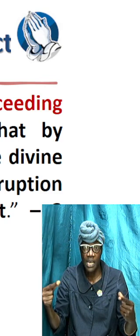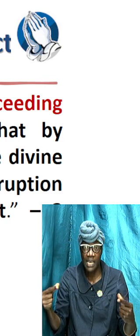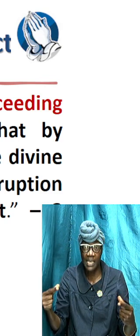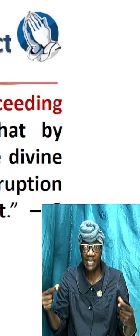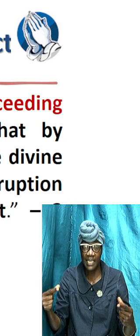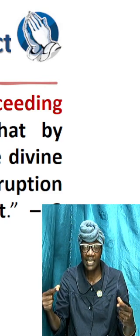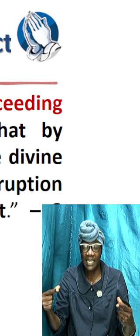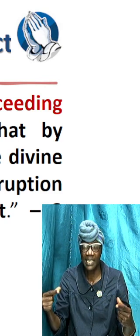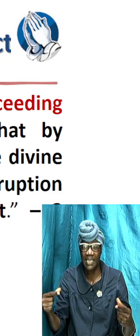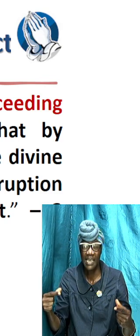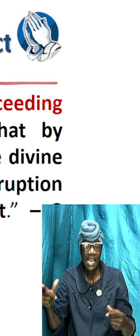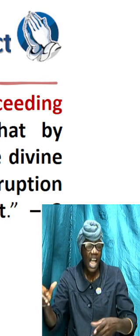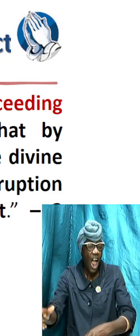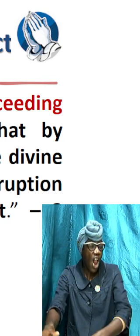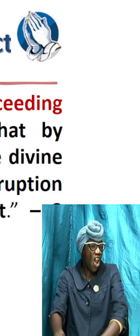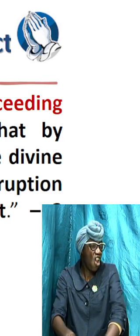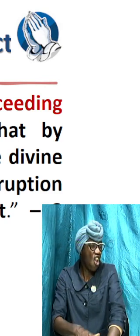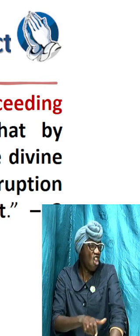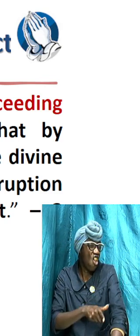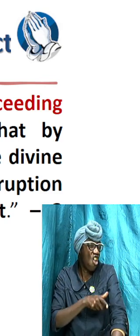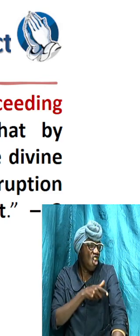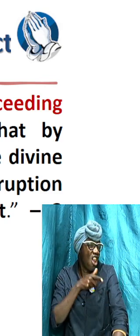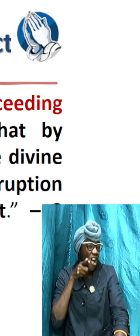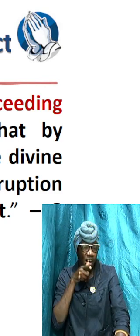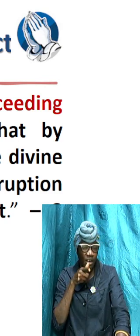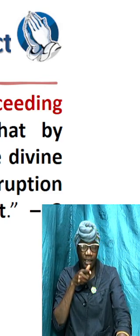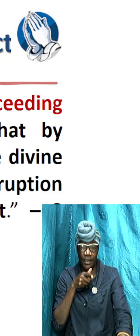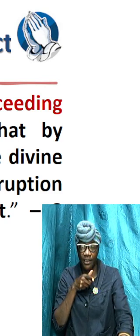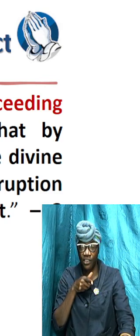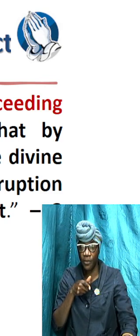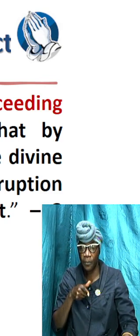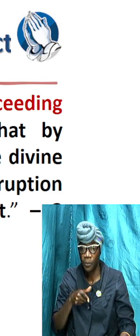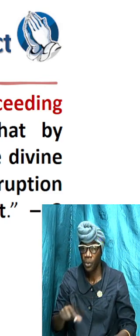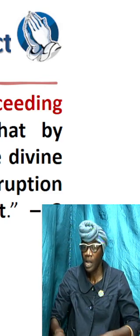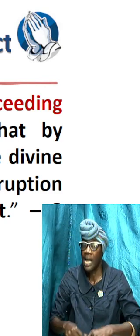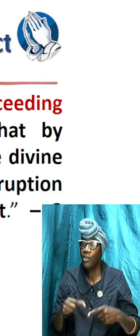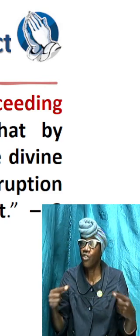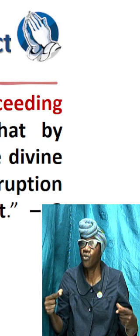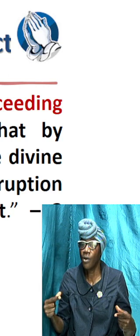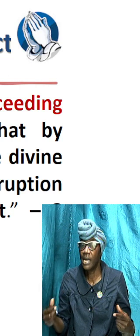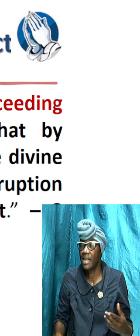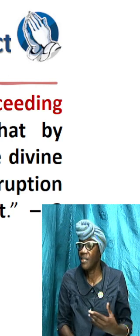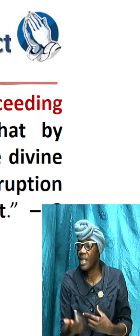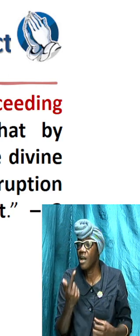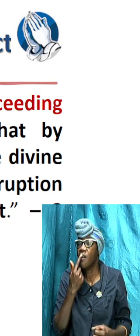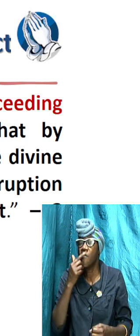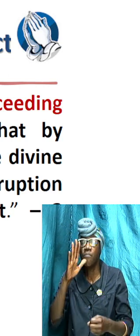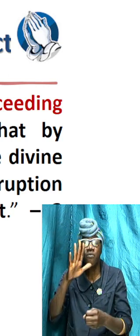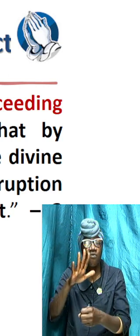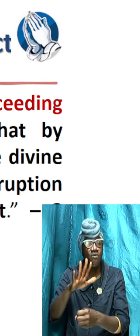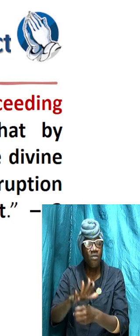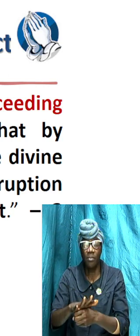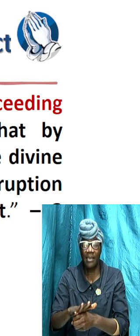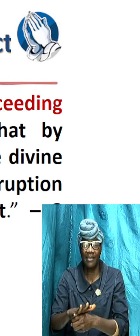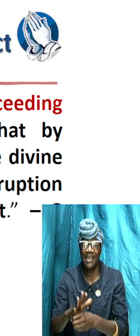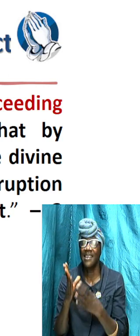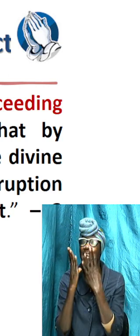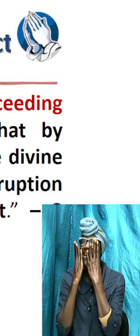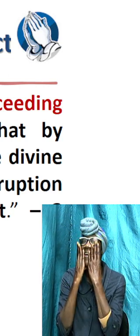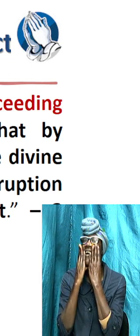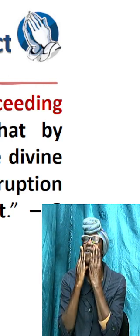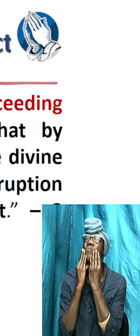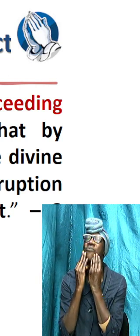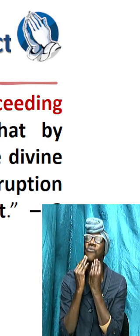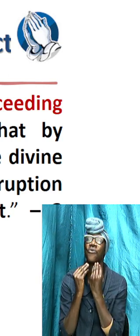it being large and imposing. It is great. And guess what? They are promising, or they are precious, in